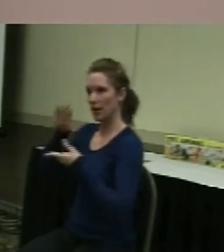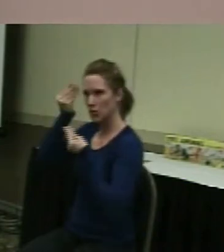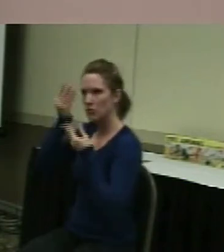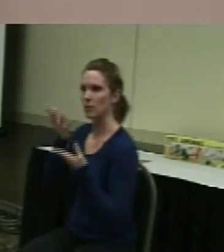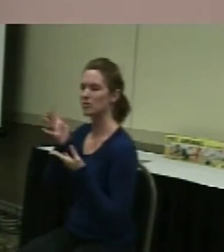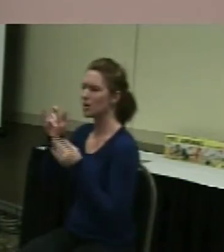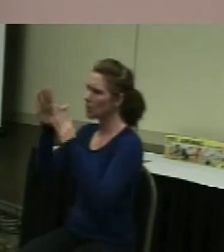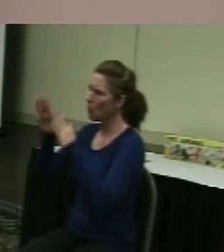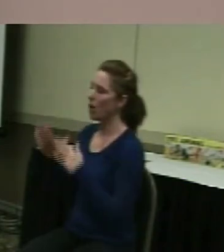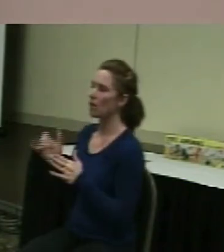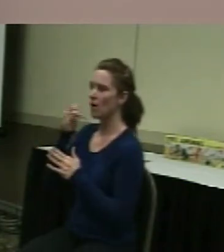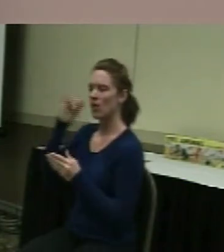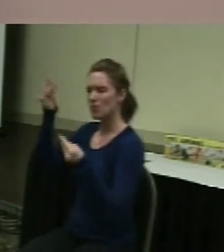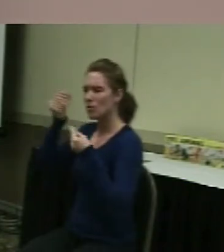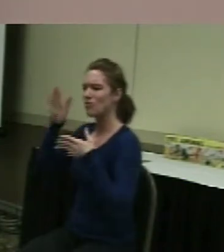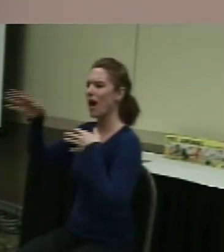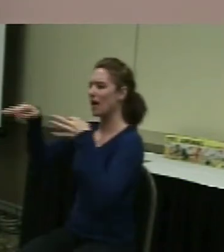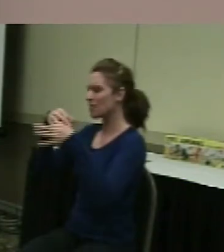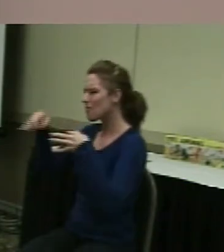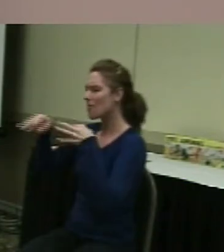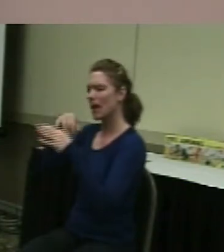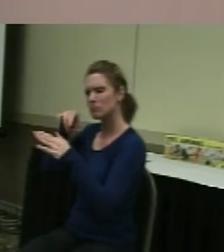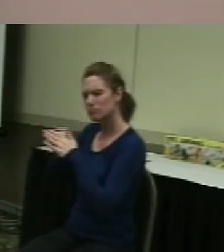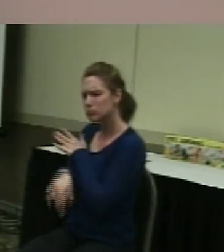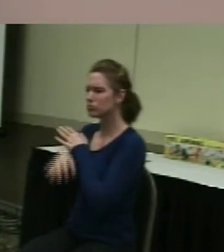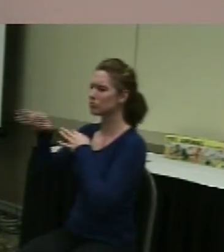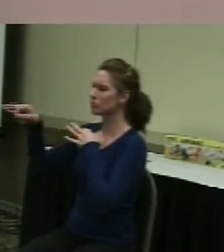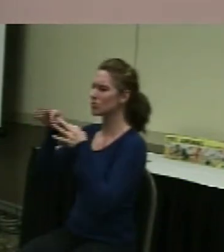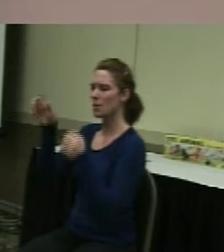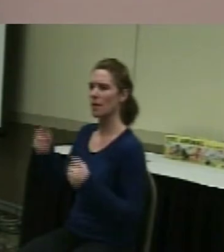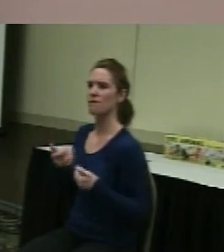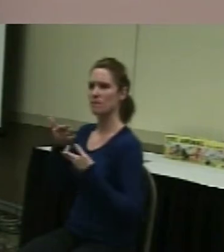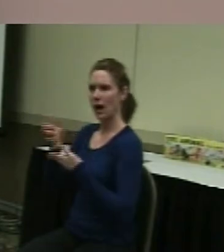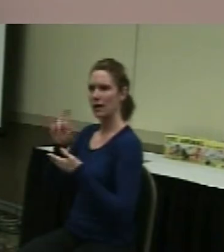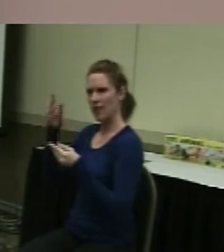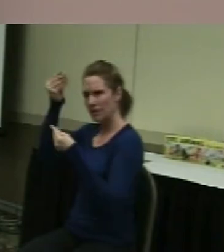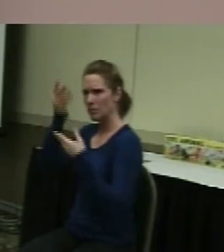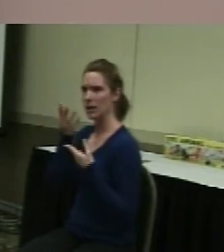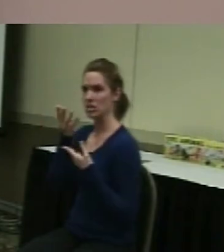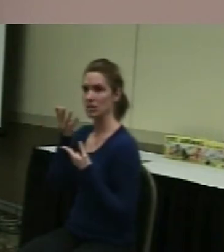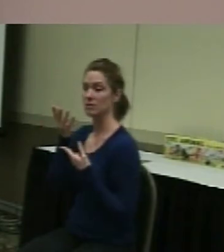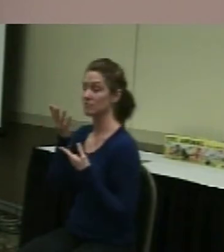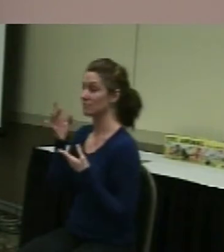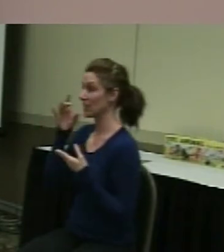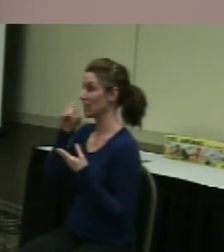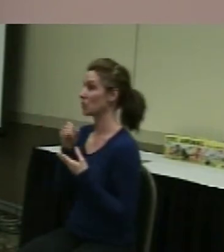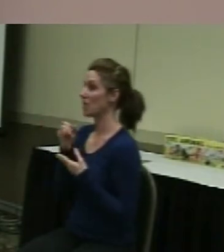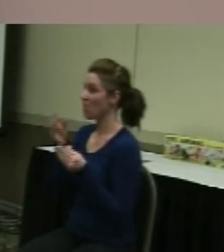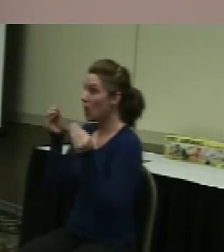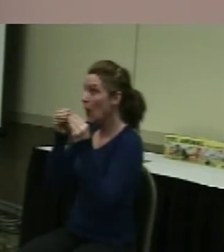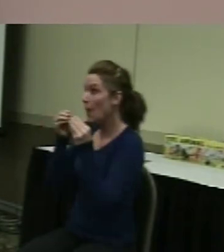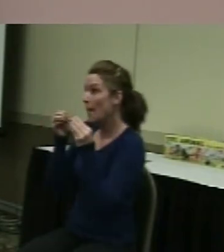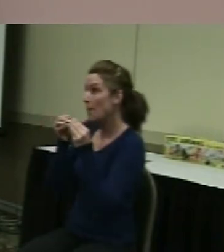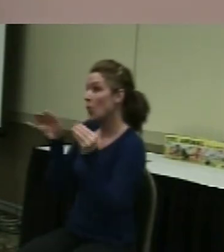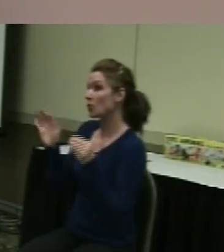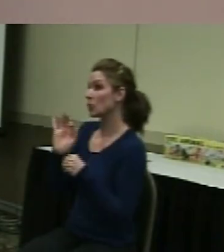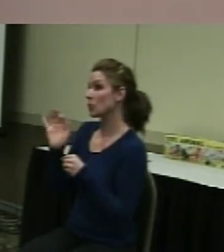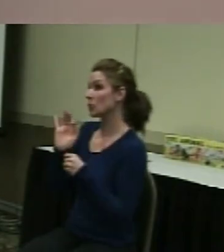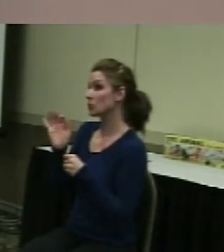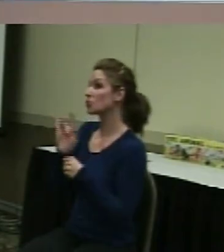a wonderful world if they came to the team with information like this? And guess what? There's a little bit more.